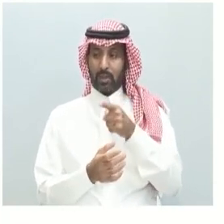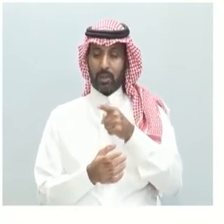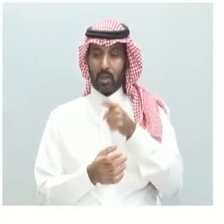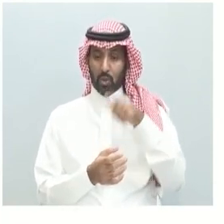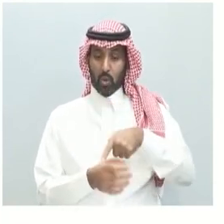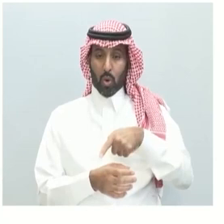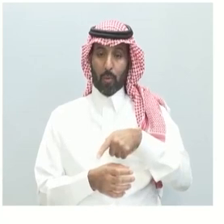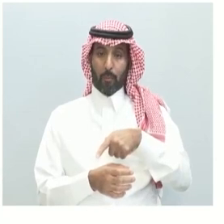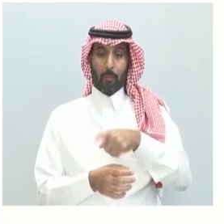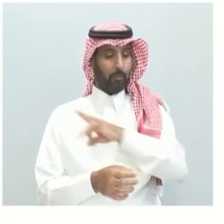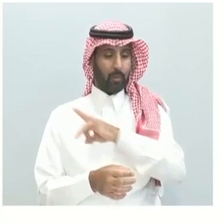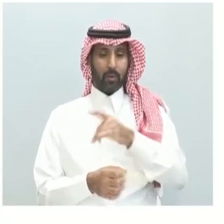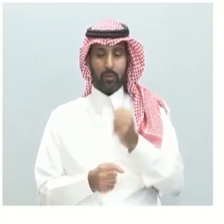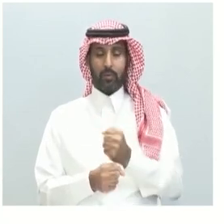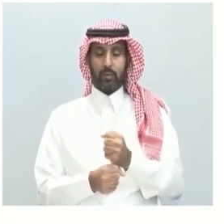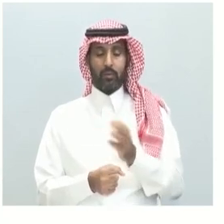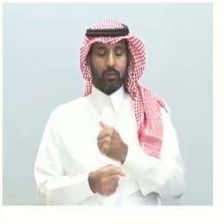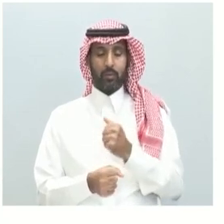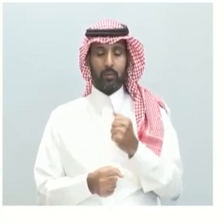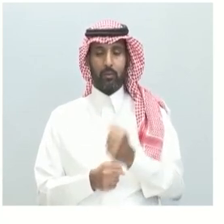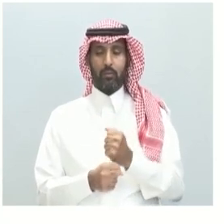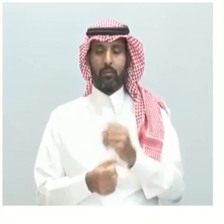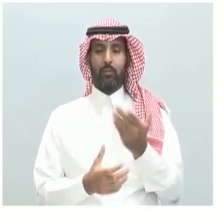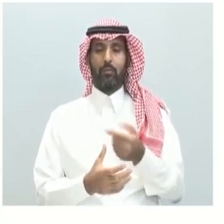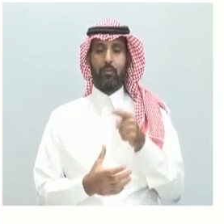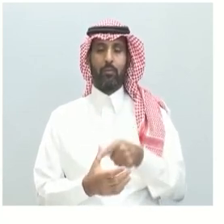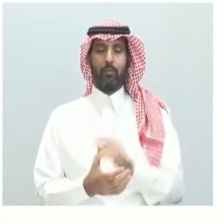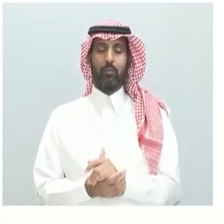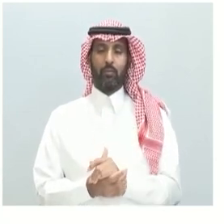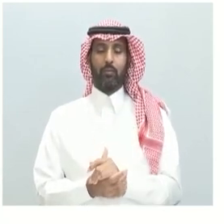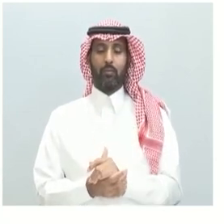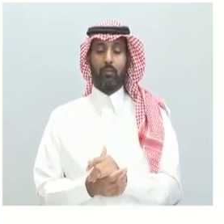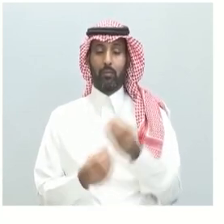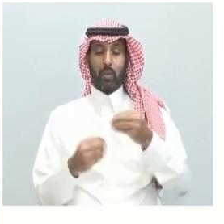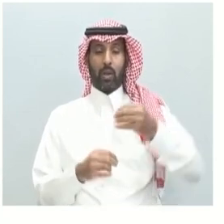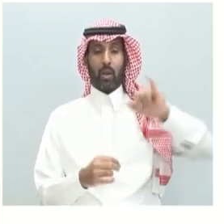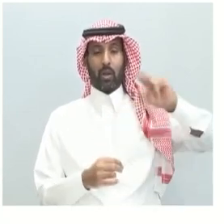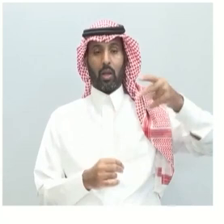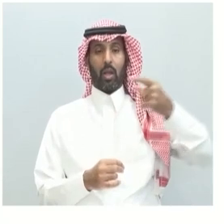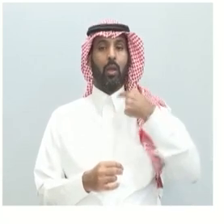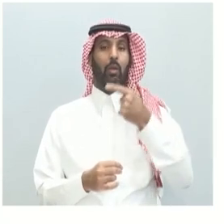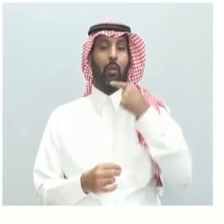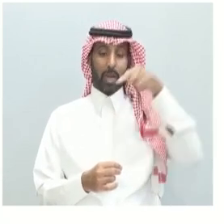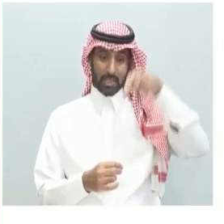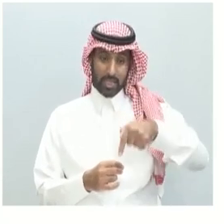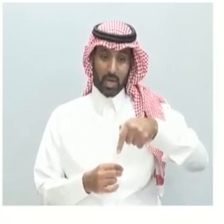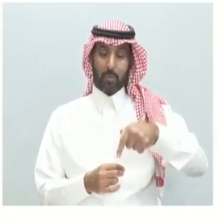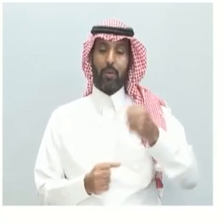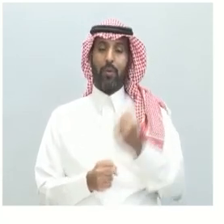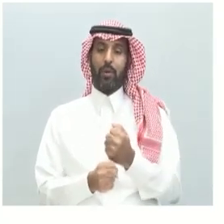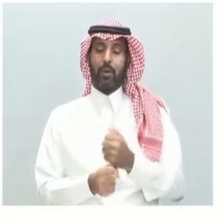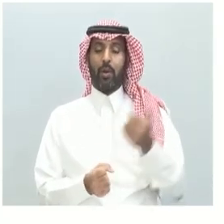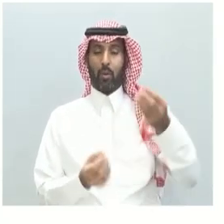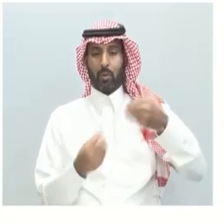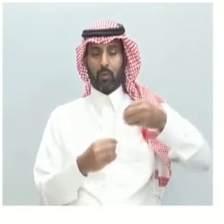today, yes, he isn't working today. So we use the progressive because we're talking about something that's